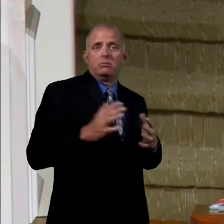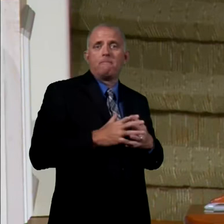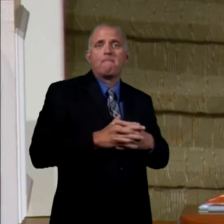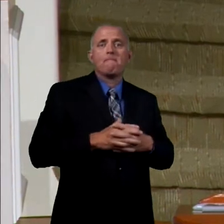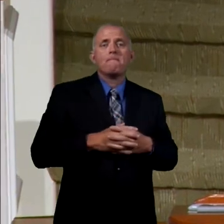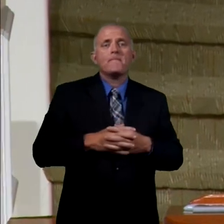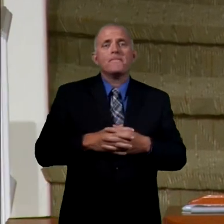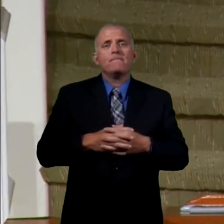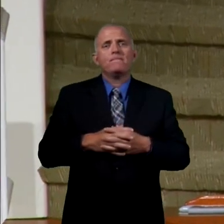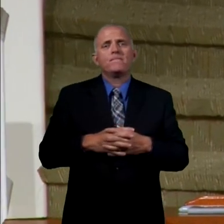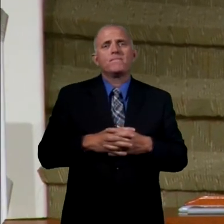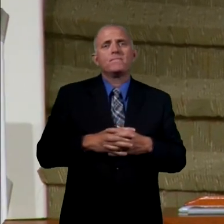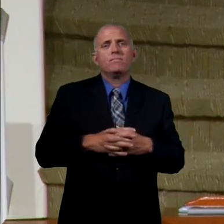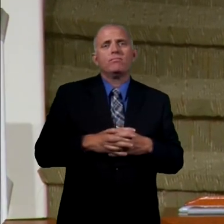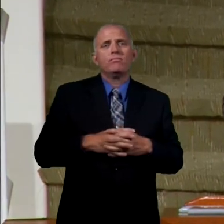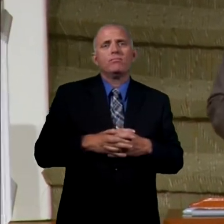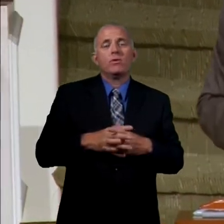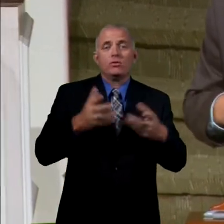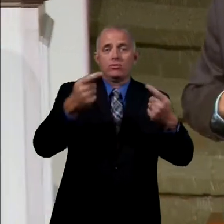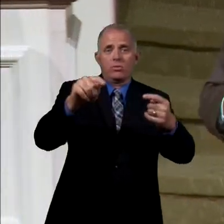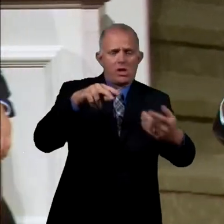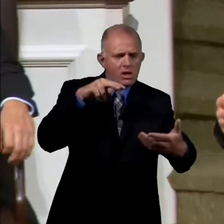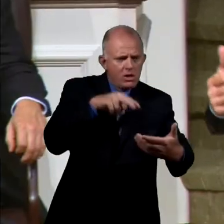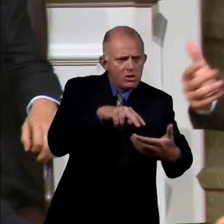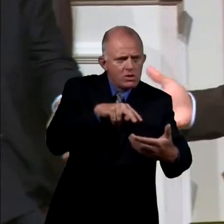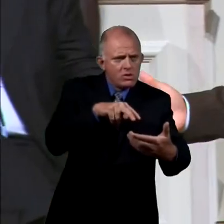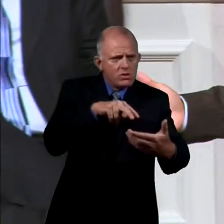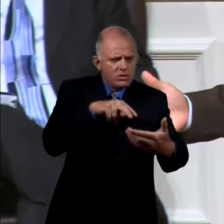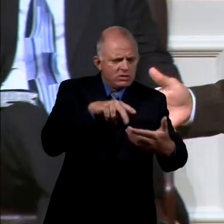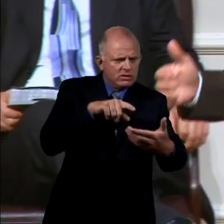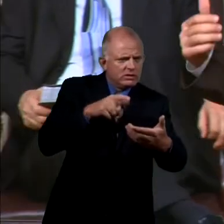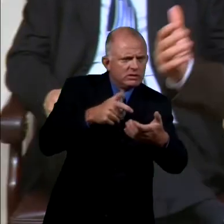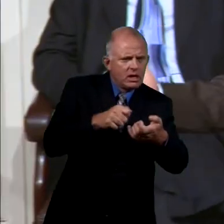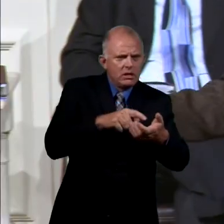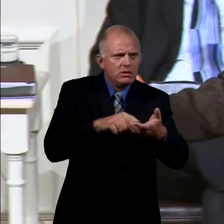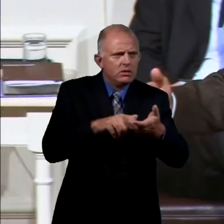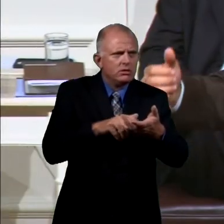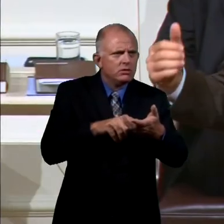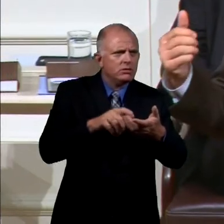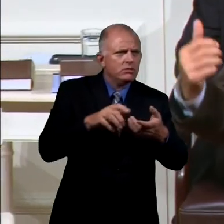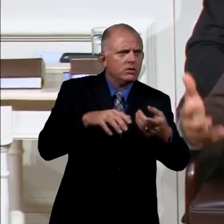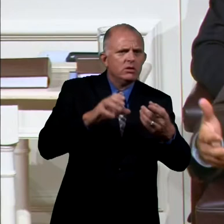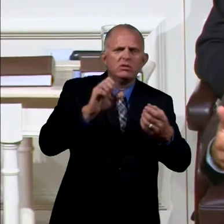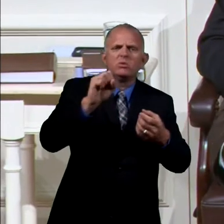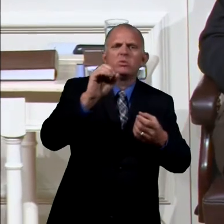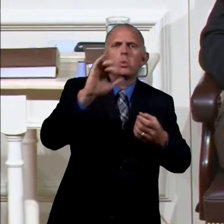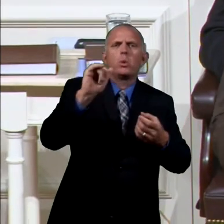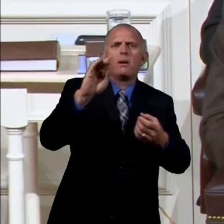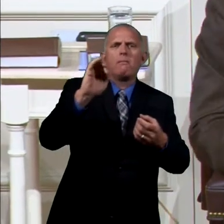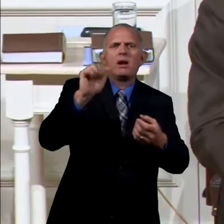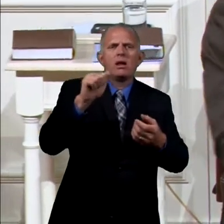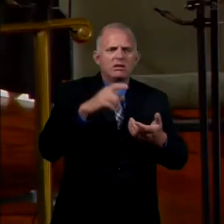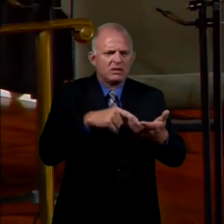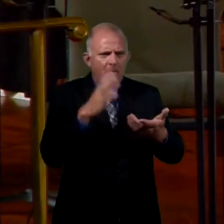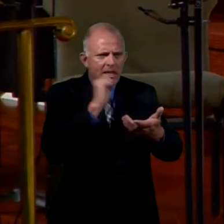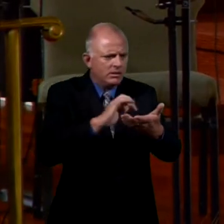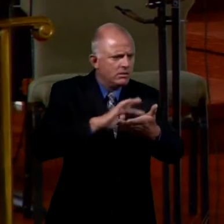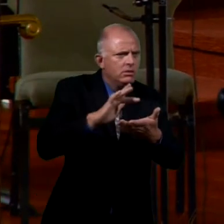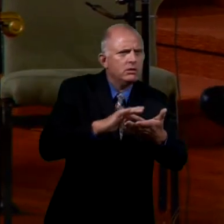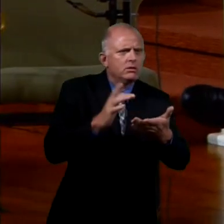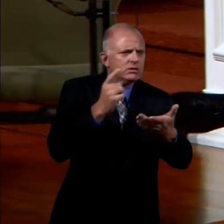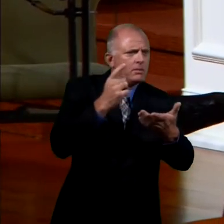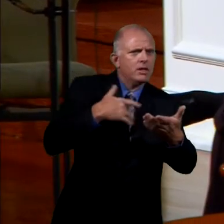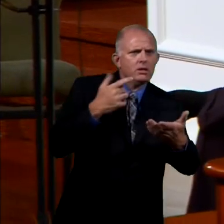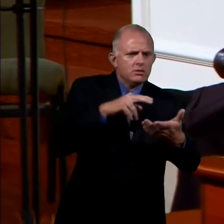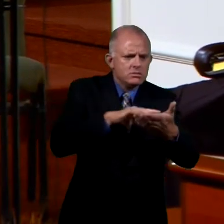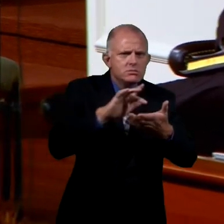find yourself checking your messages and emails and social media constantly so you never get behind, so you never miss out on anything. And as you're checking